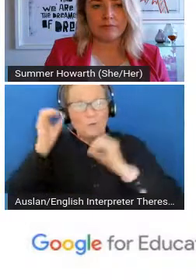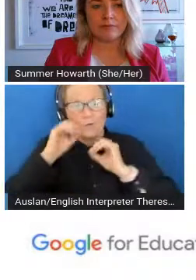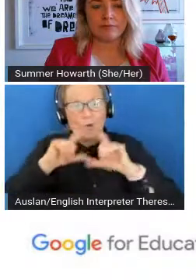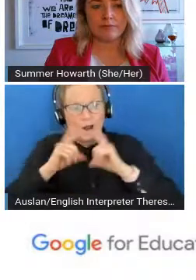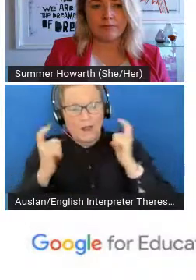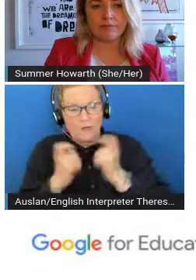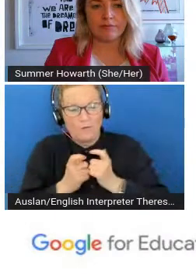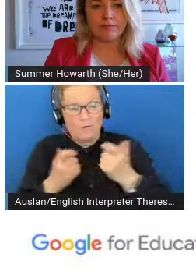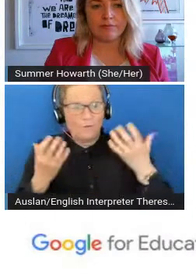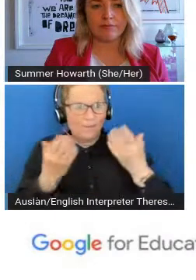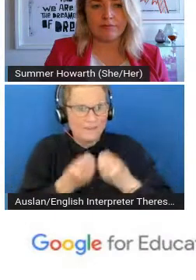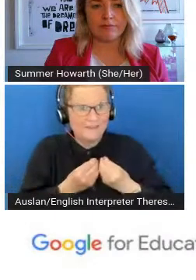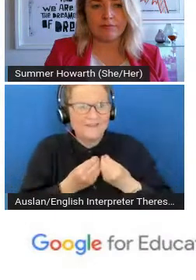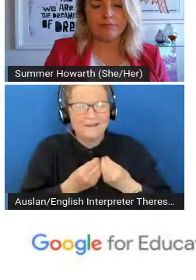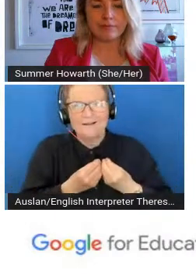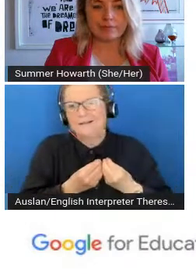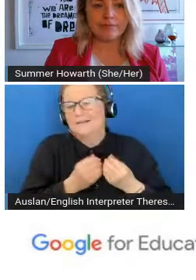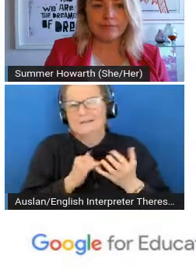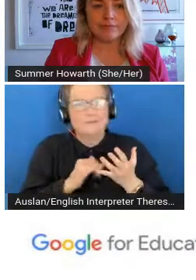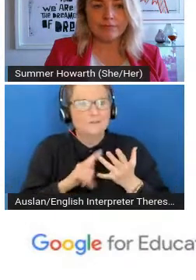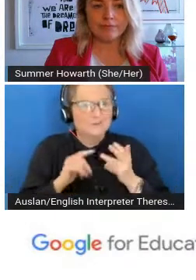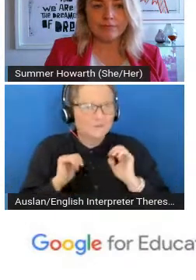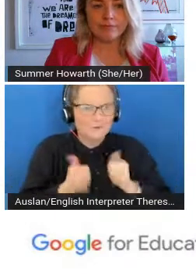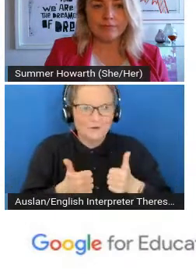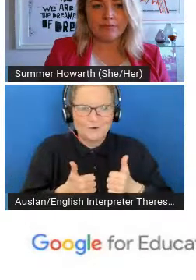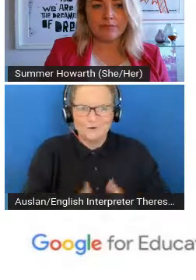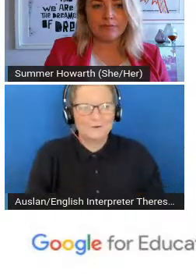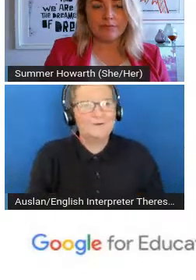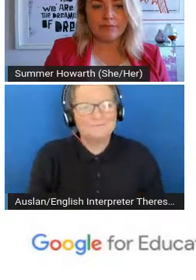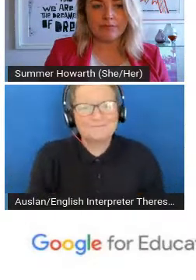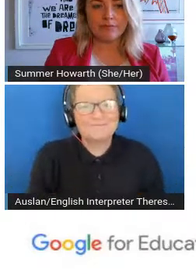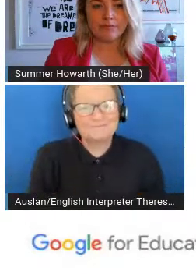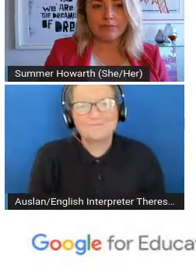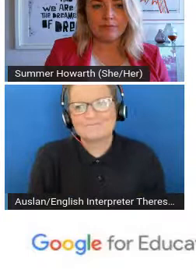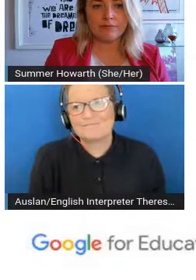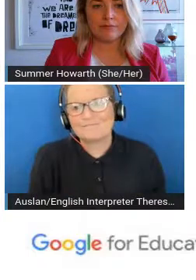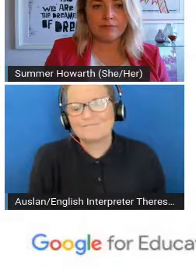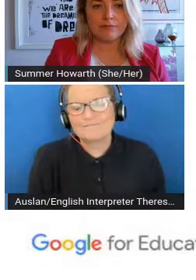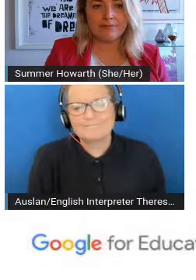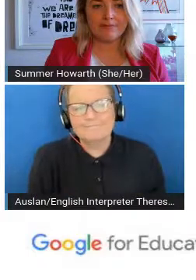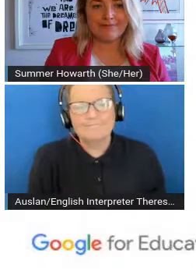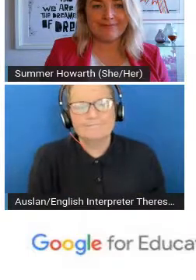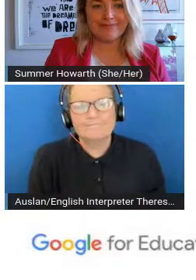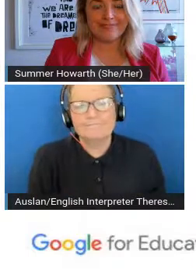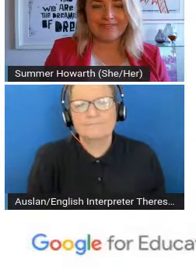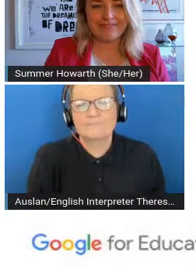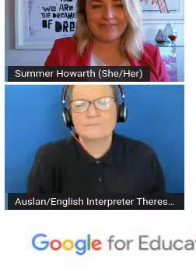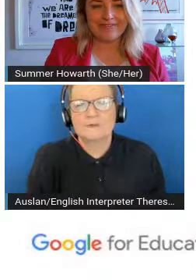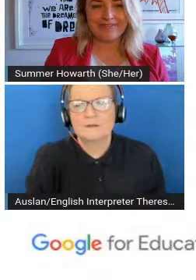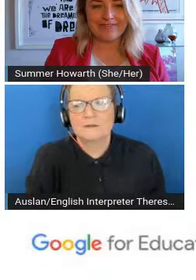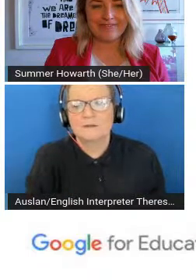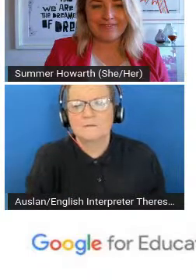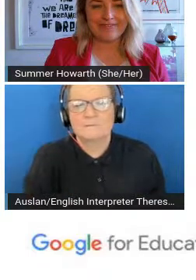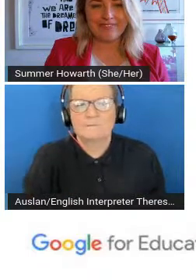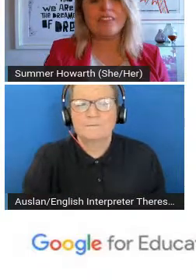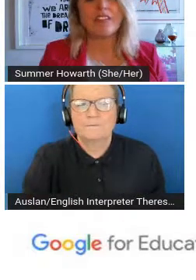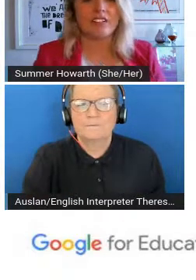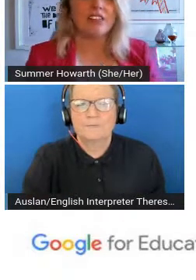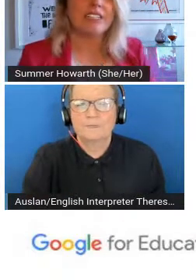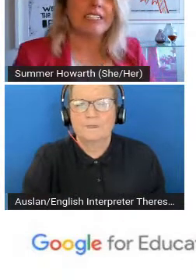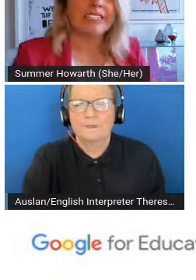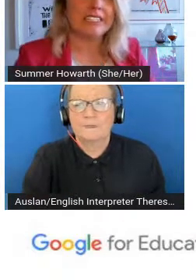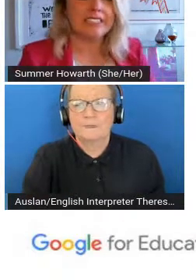much, so good. I think there's even here just a cause and effect piece from one